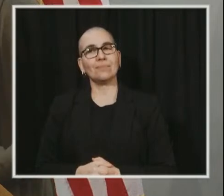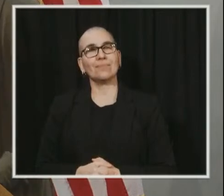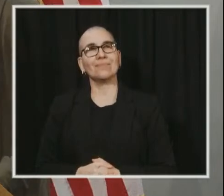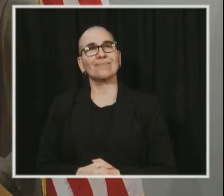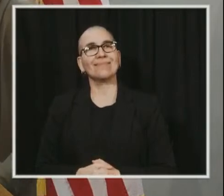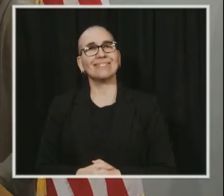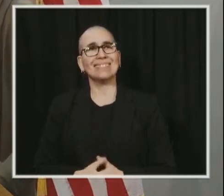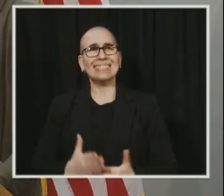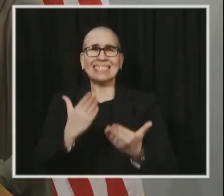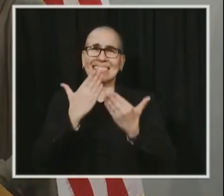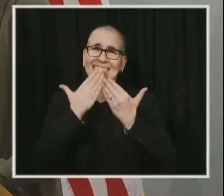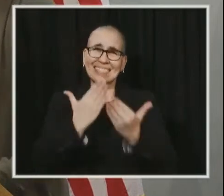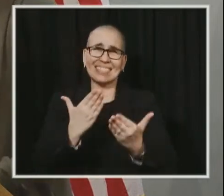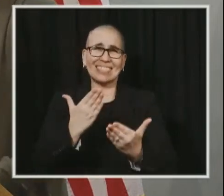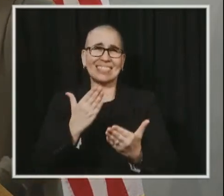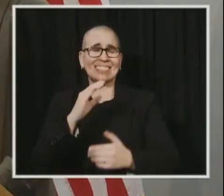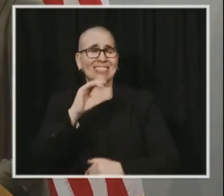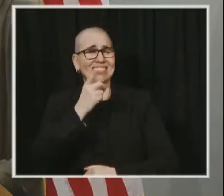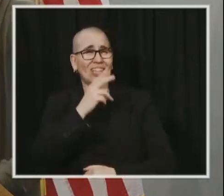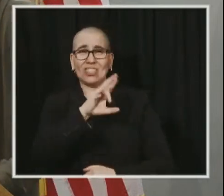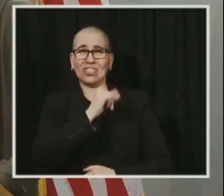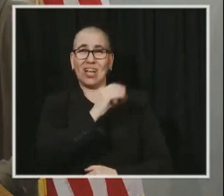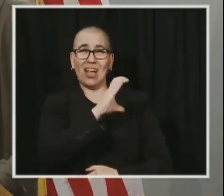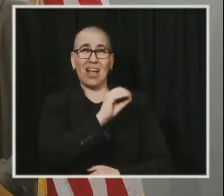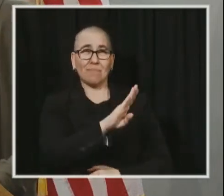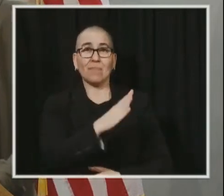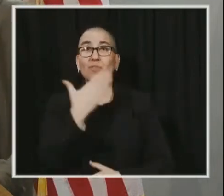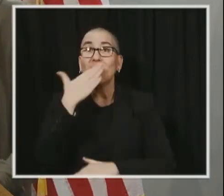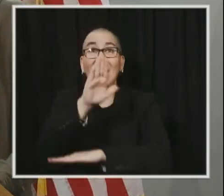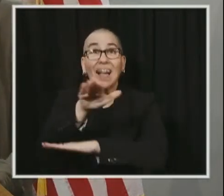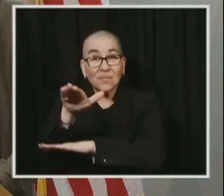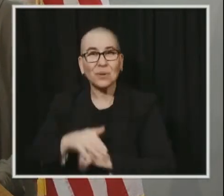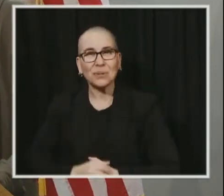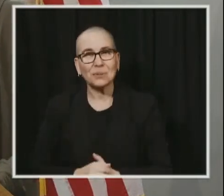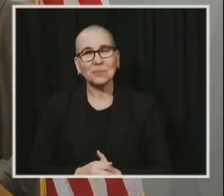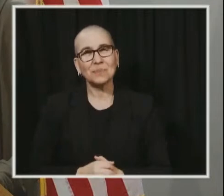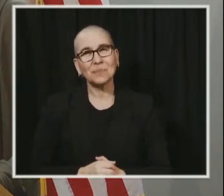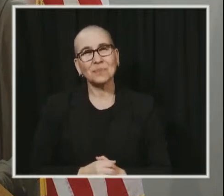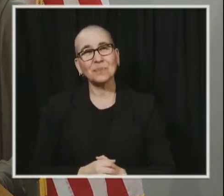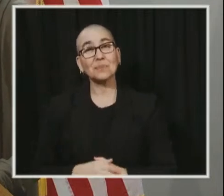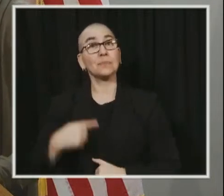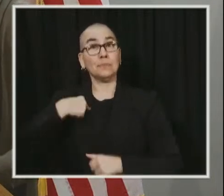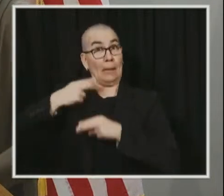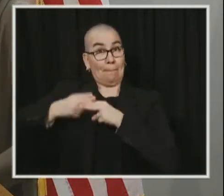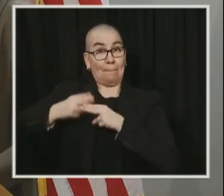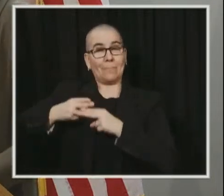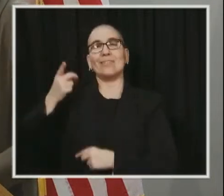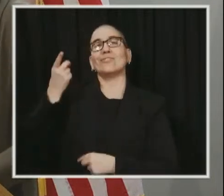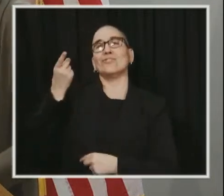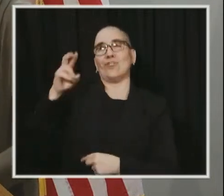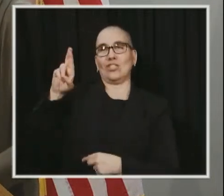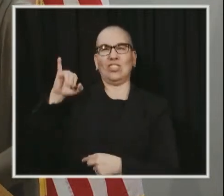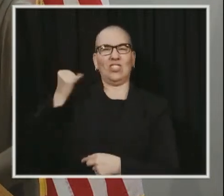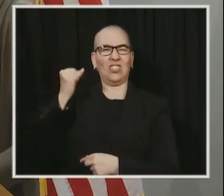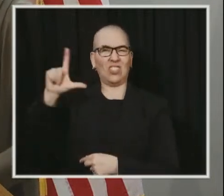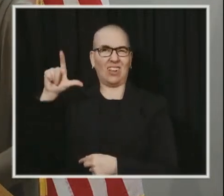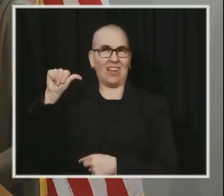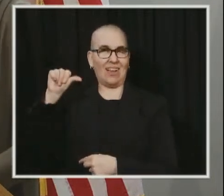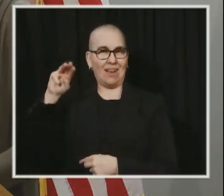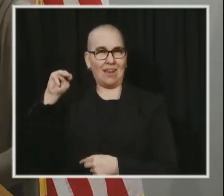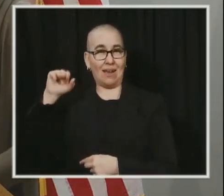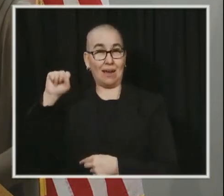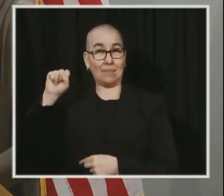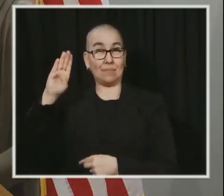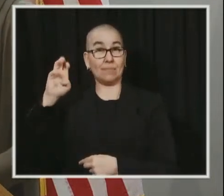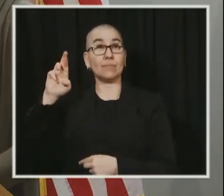Thanks, Dr. Jacob. Good morning, or good afternoon now. My name is Dr. Jill Amsbury, and I am a pediatrician at CentraCare. Over the past